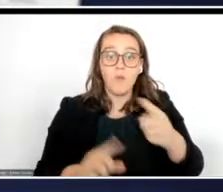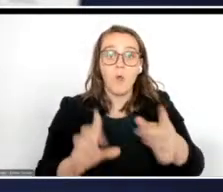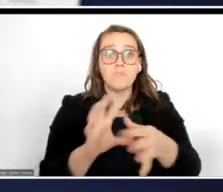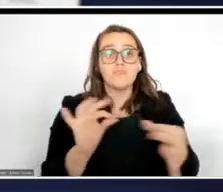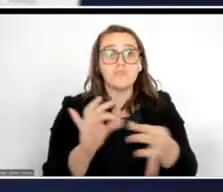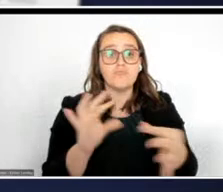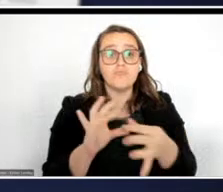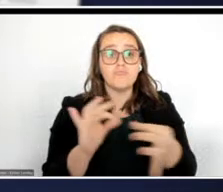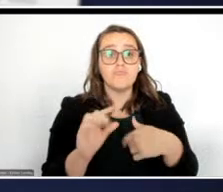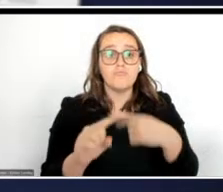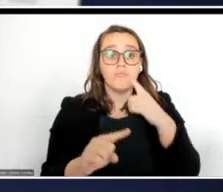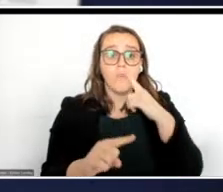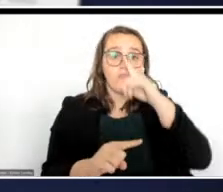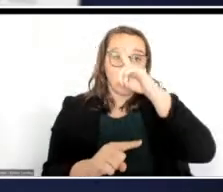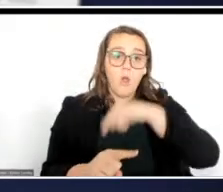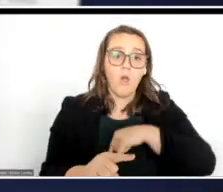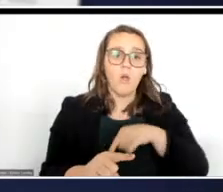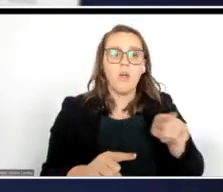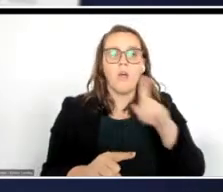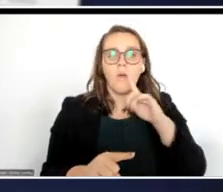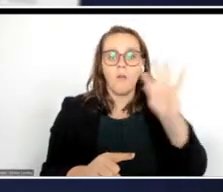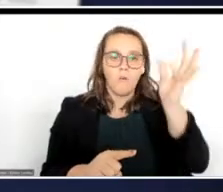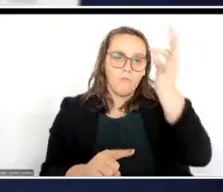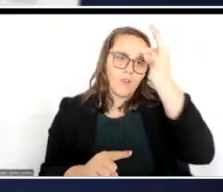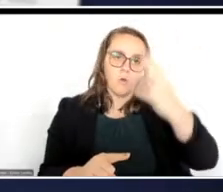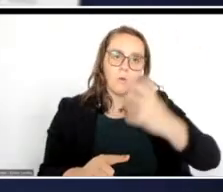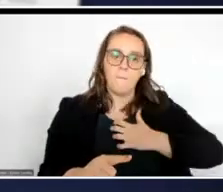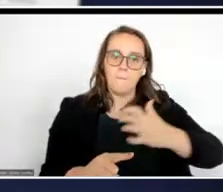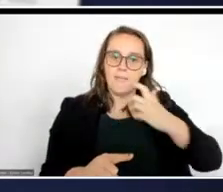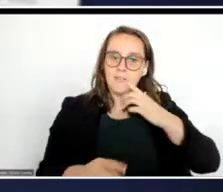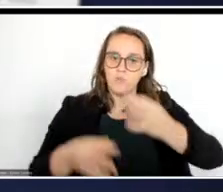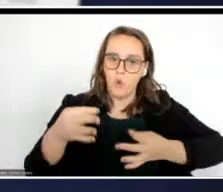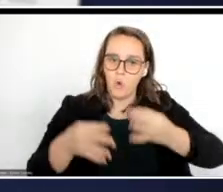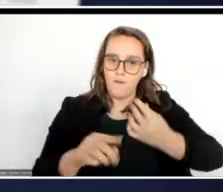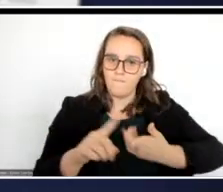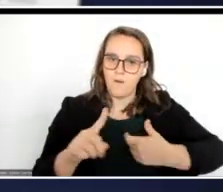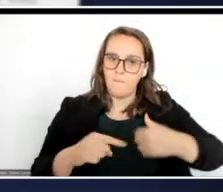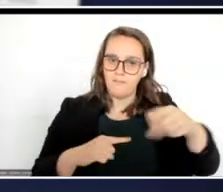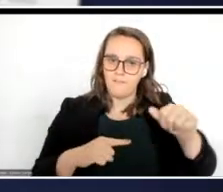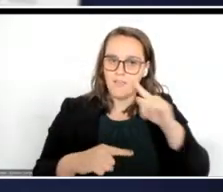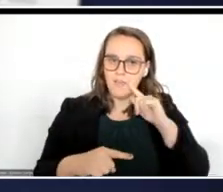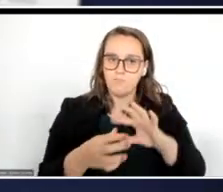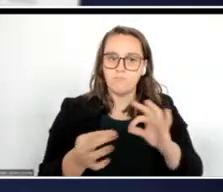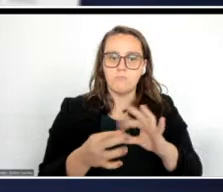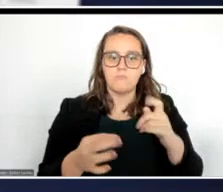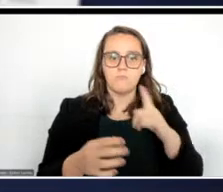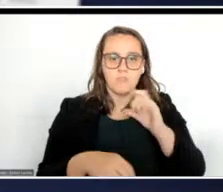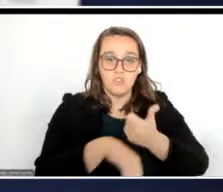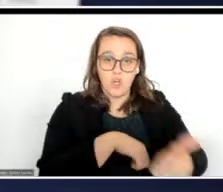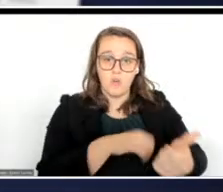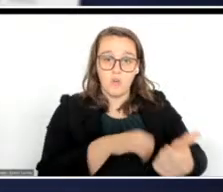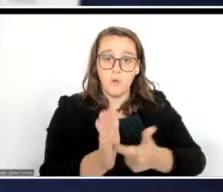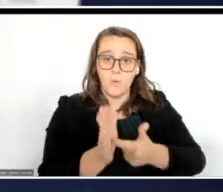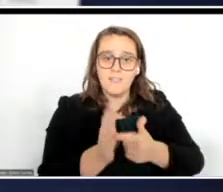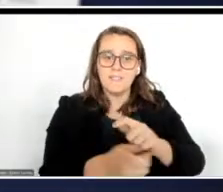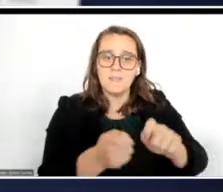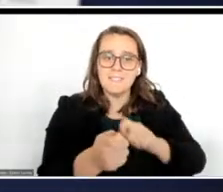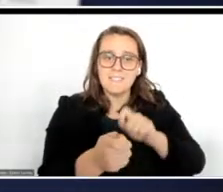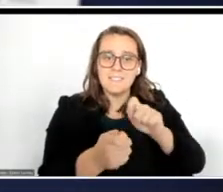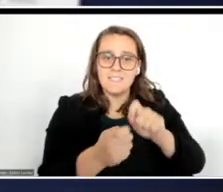example, a federal appeals court in Pennsylvania wrote, quote, "Charges require specific allegations and